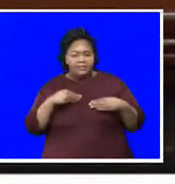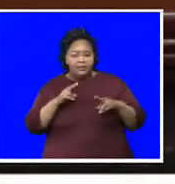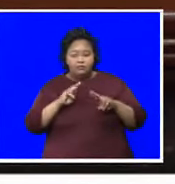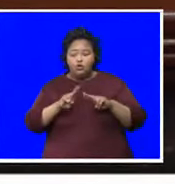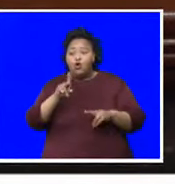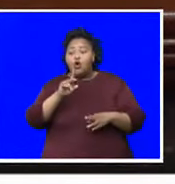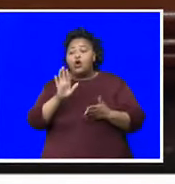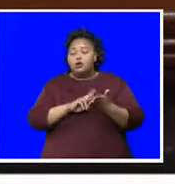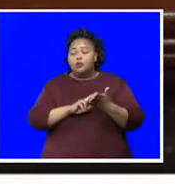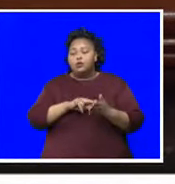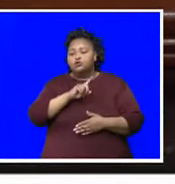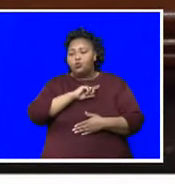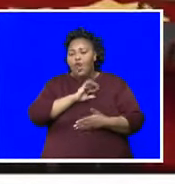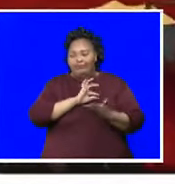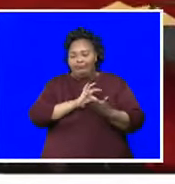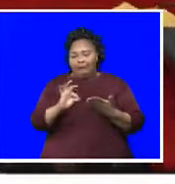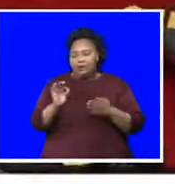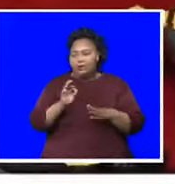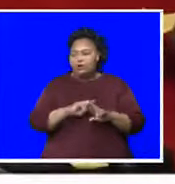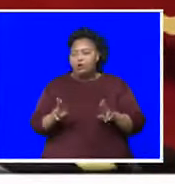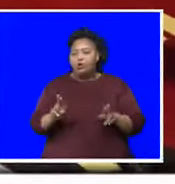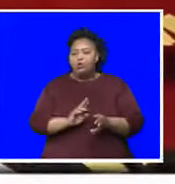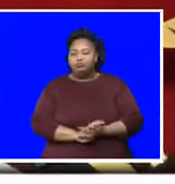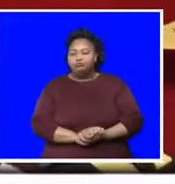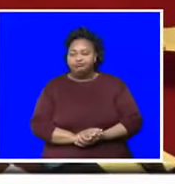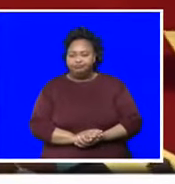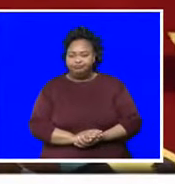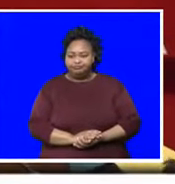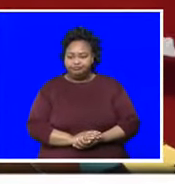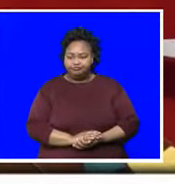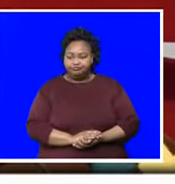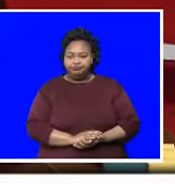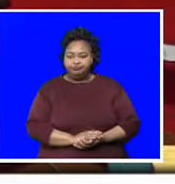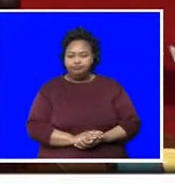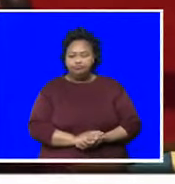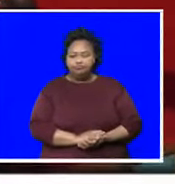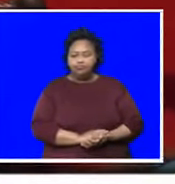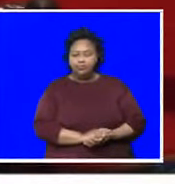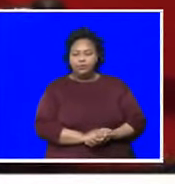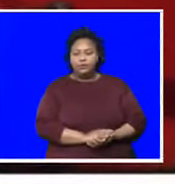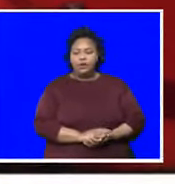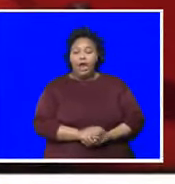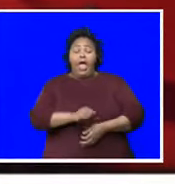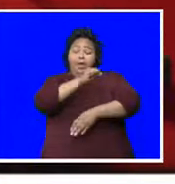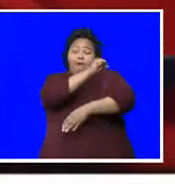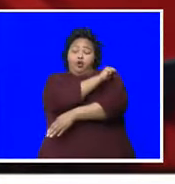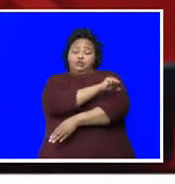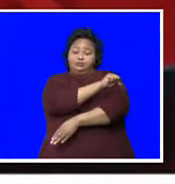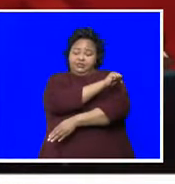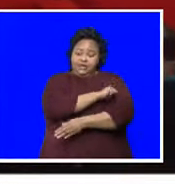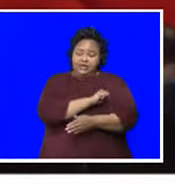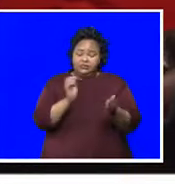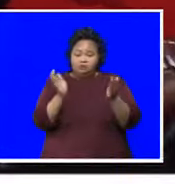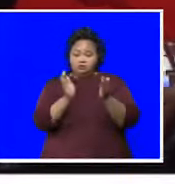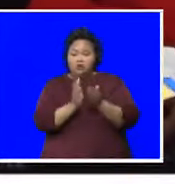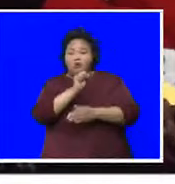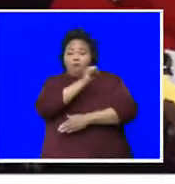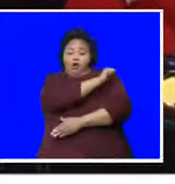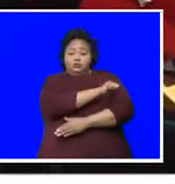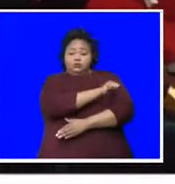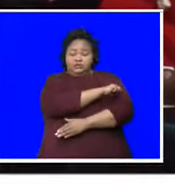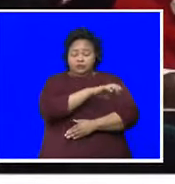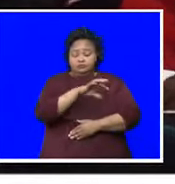was supposed to detail the reasons behind the shortage of drugs in public hospitals and clinics was rejected